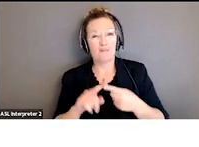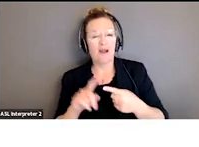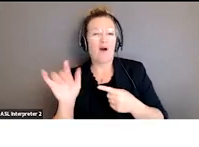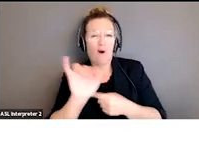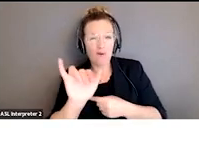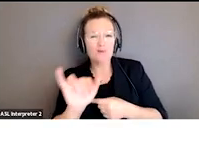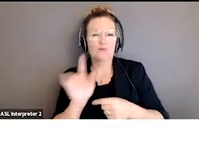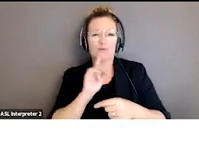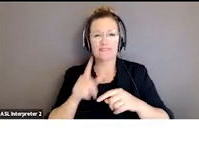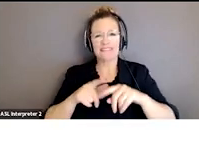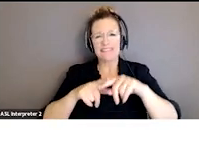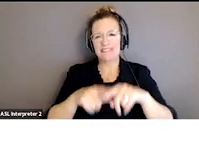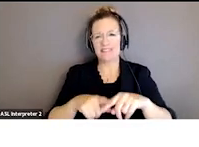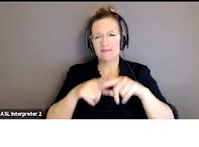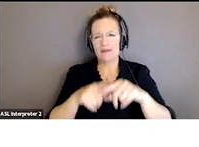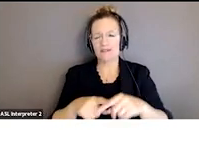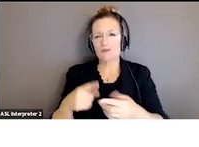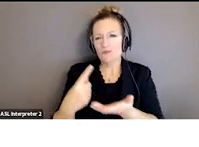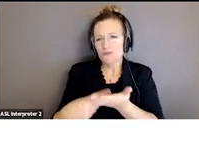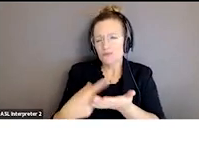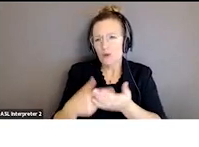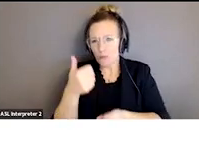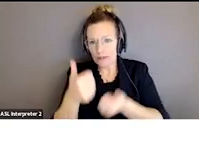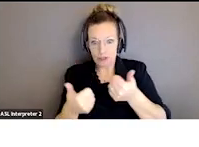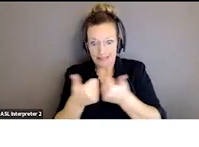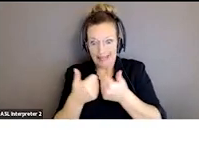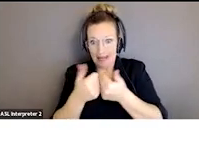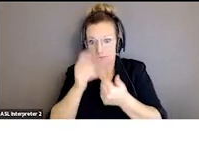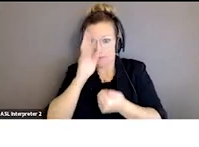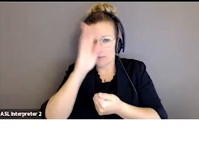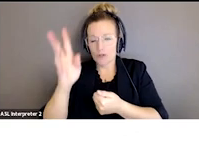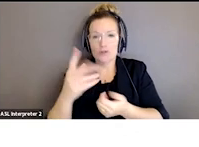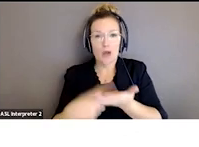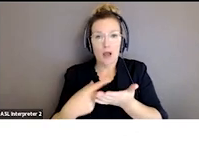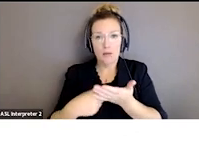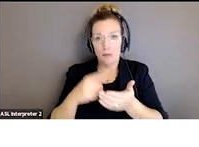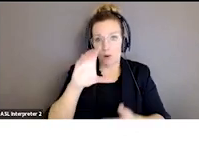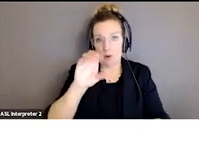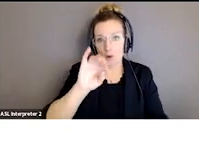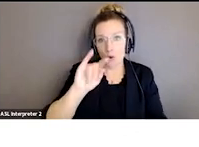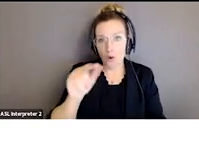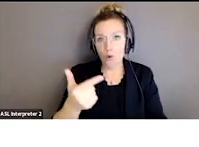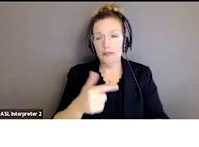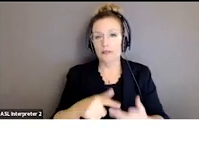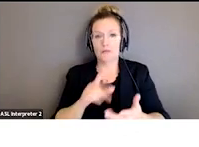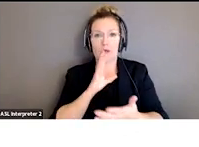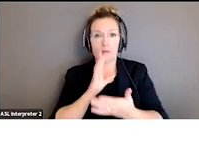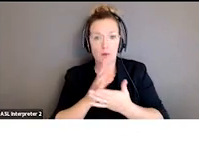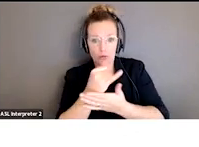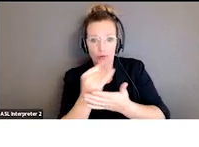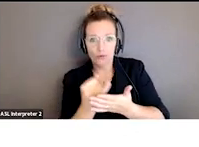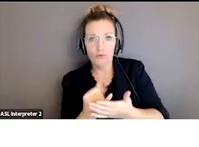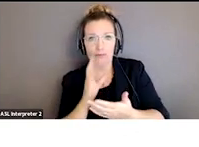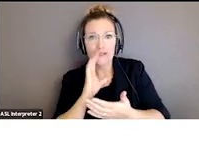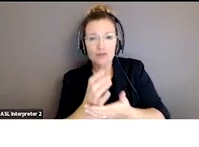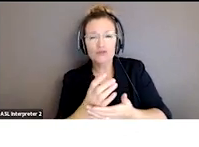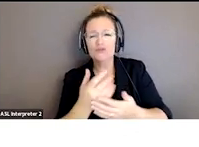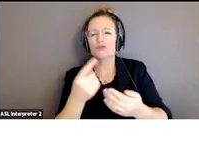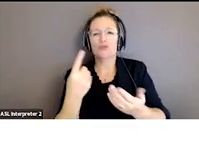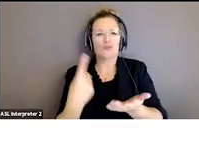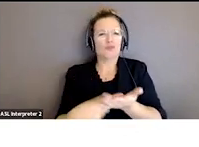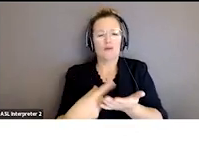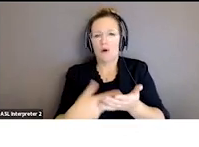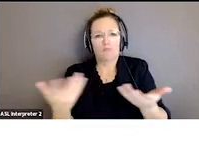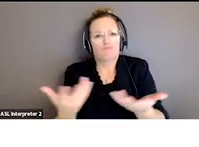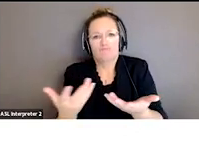what exactly are we talking about? The graphics portion? Are we talking about the coding portion? That needs to be taken into account.